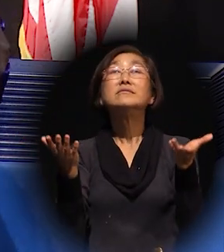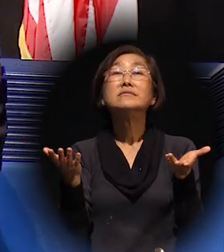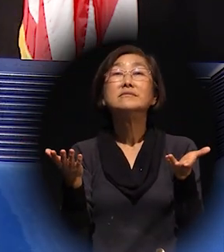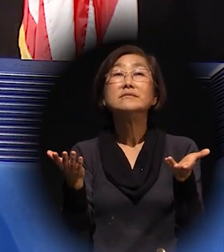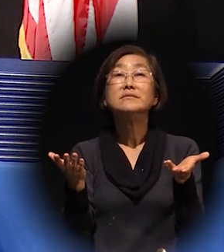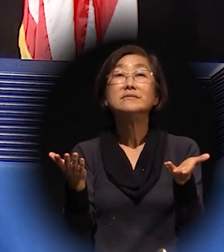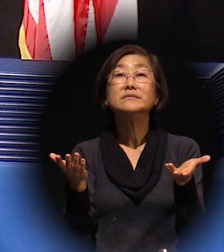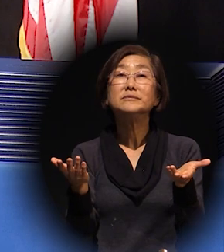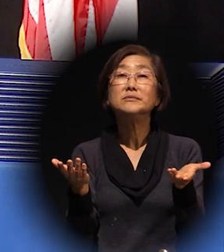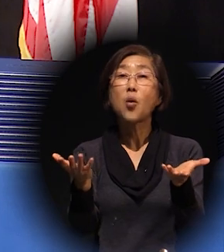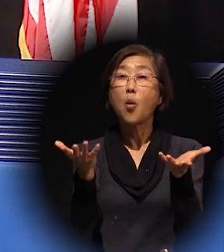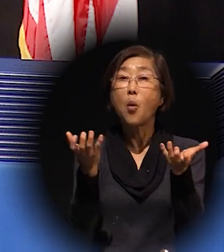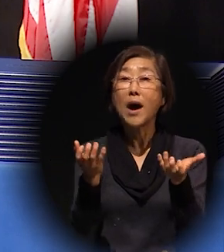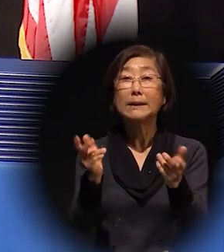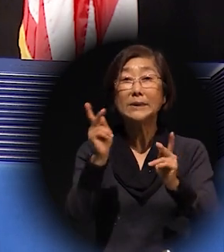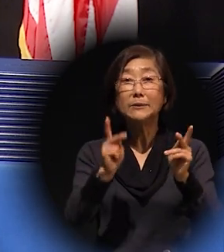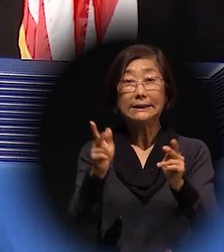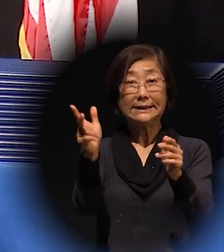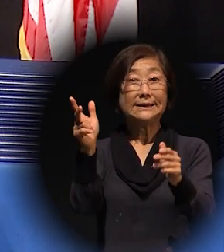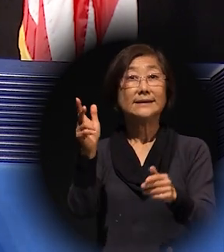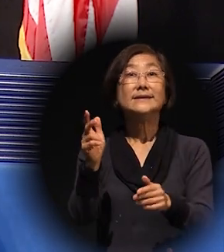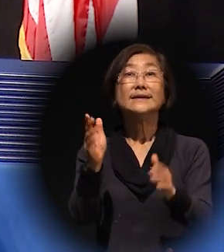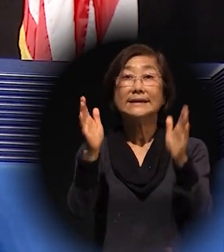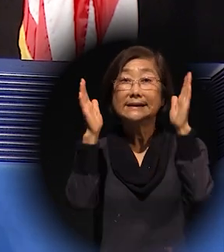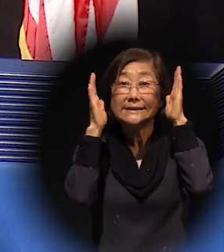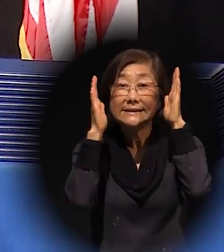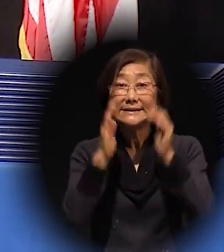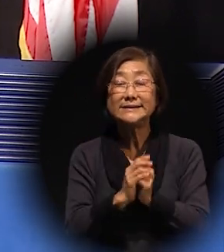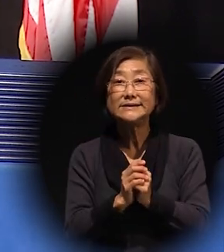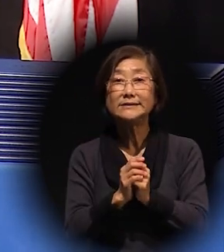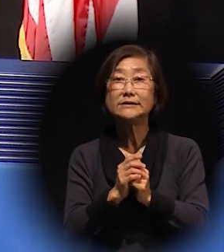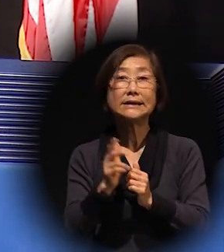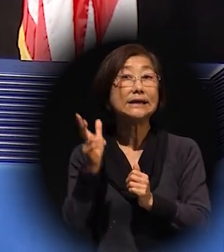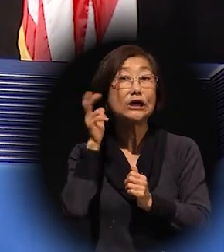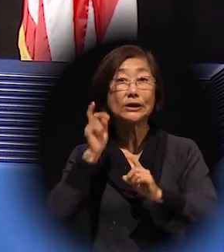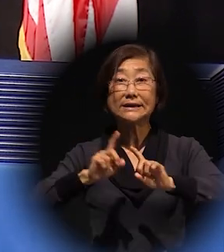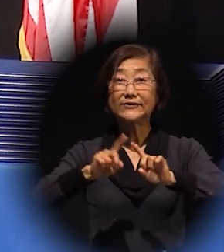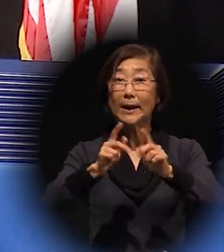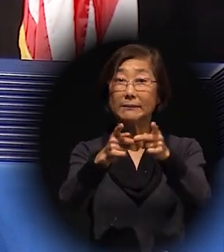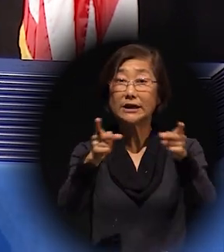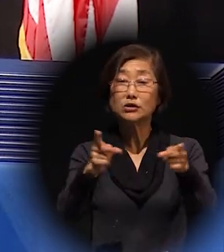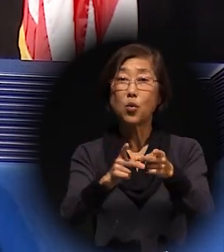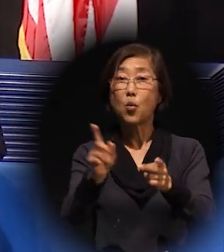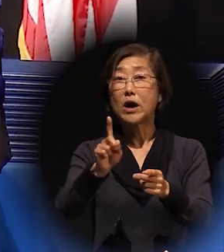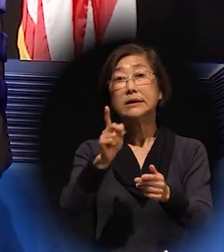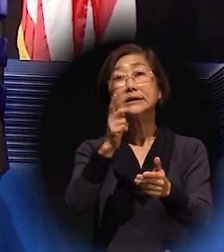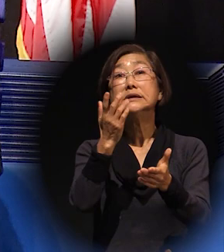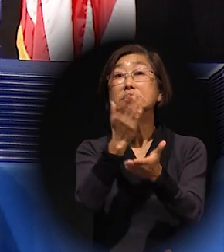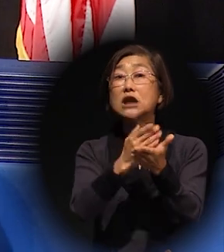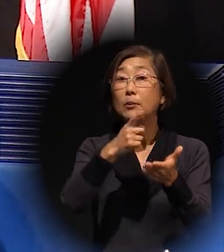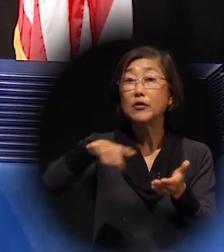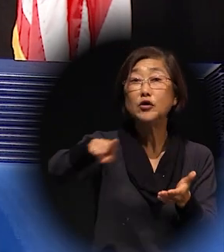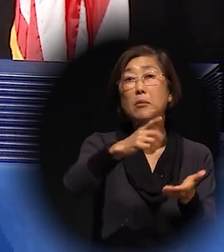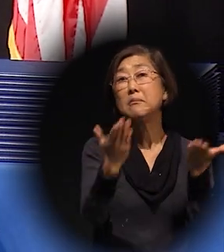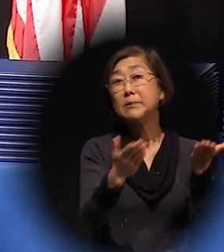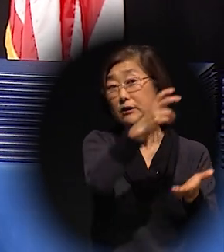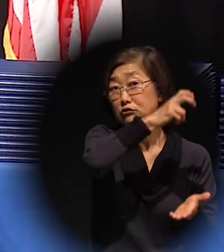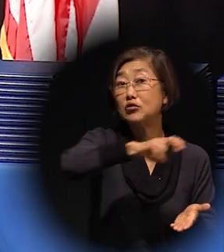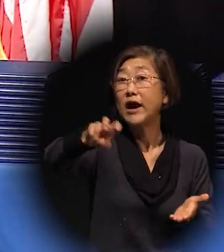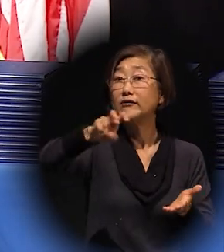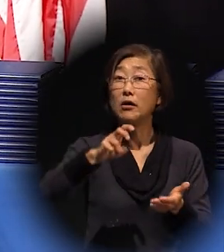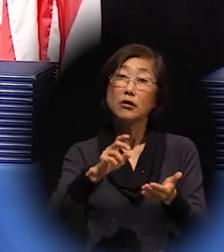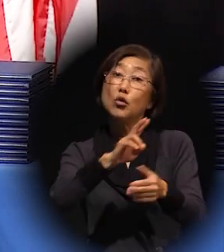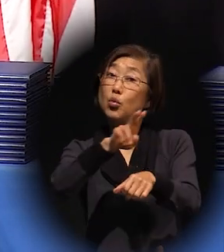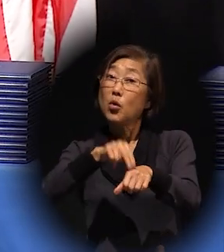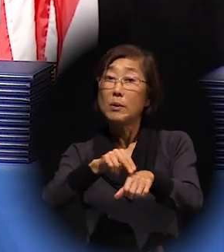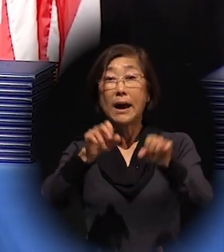I want the people listening in to hear some of the places where some of you may be